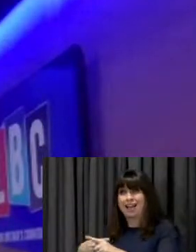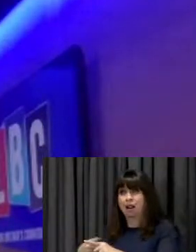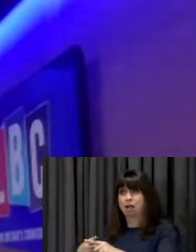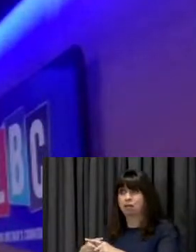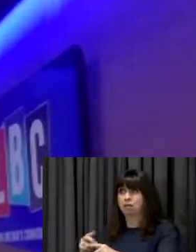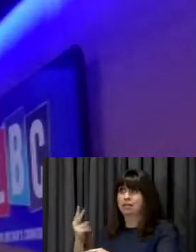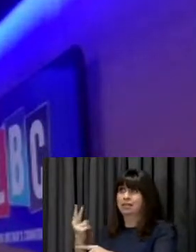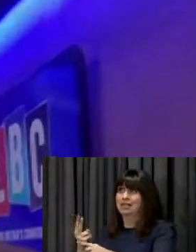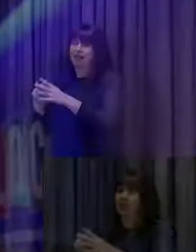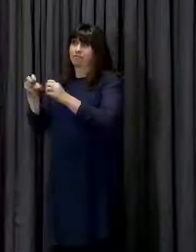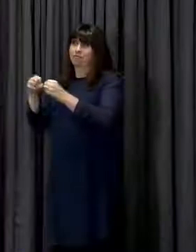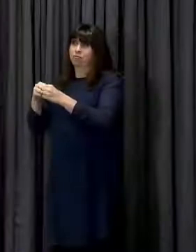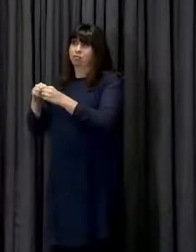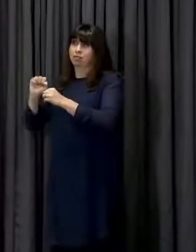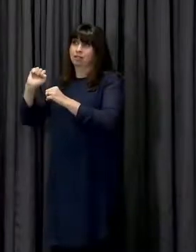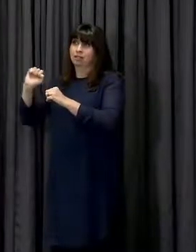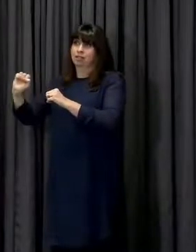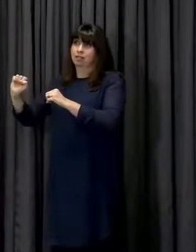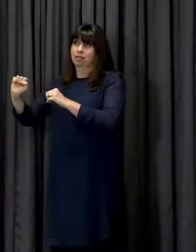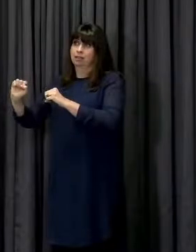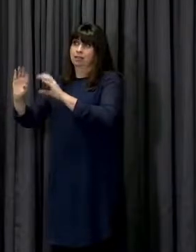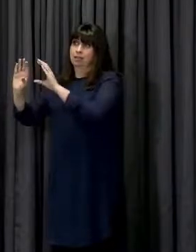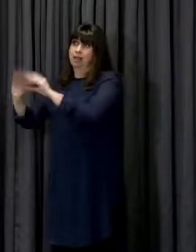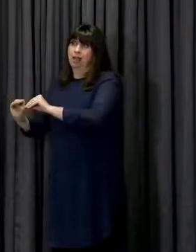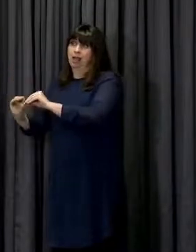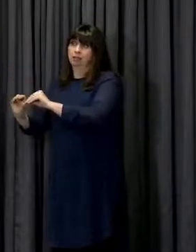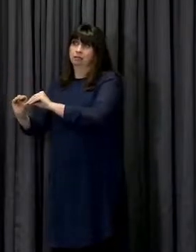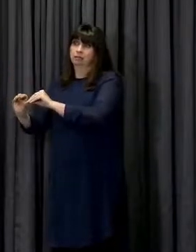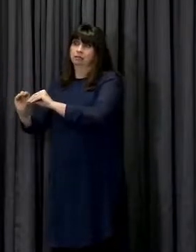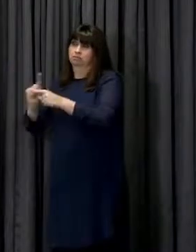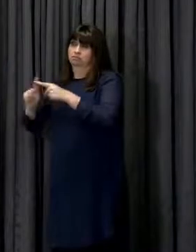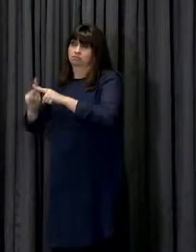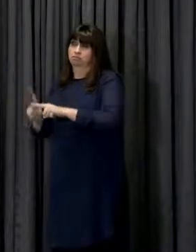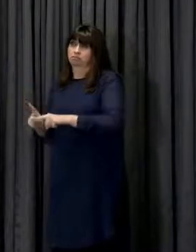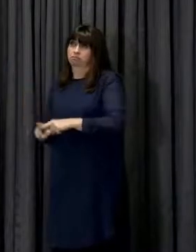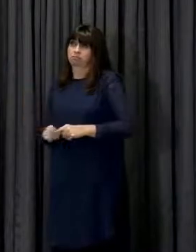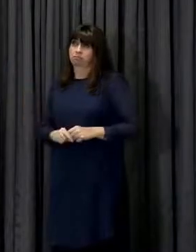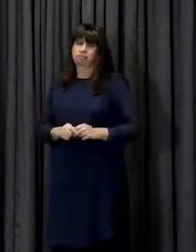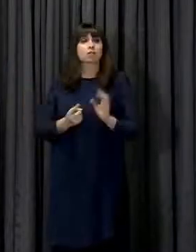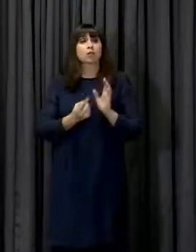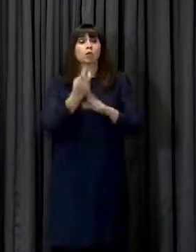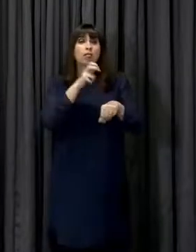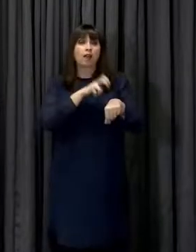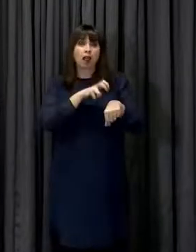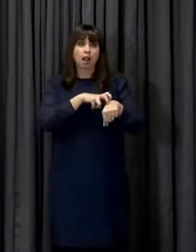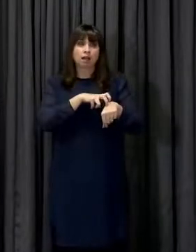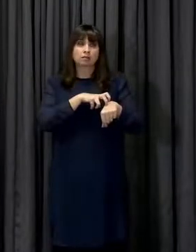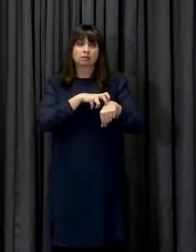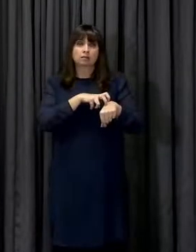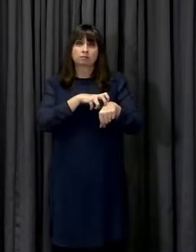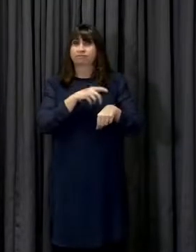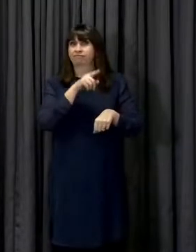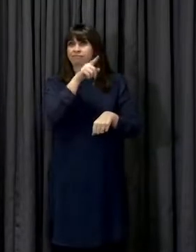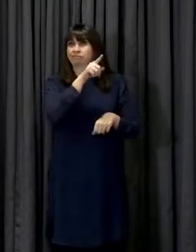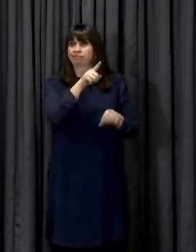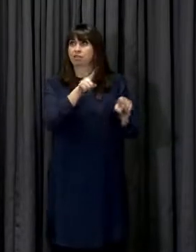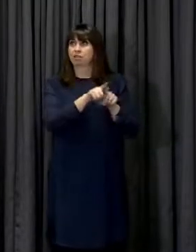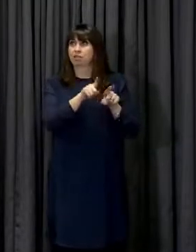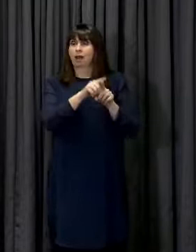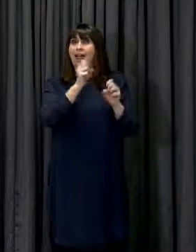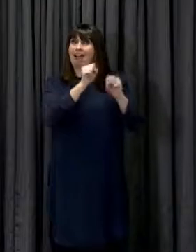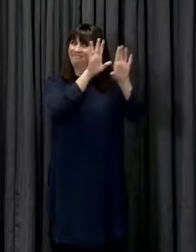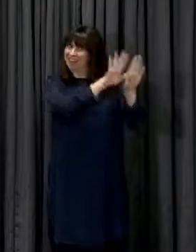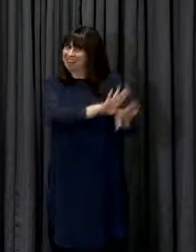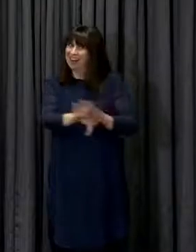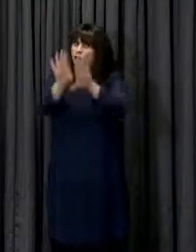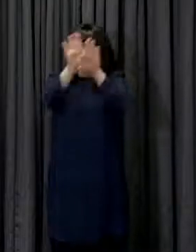2nd of February? Well, Dan, there's a couple of points. The first is that Northern Ireland have national measures as well across the whole of Northern Ireland, so